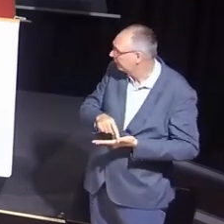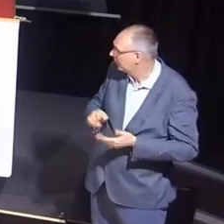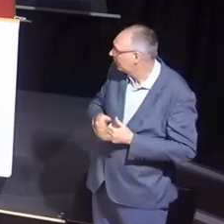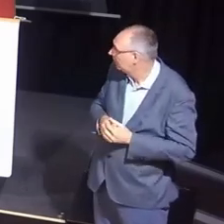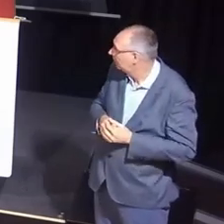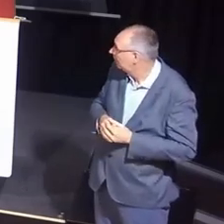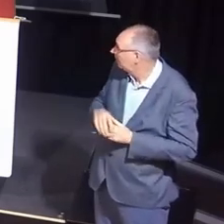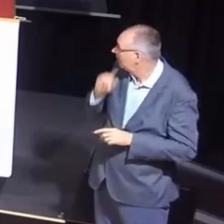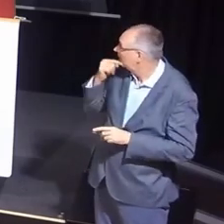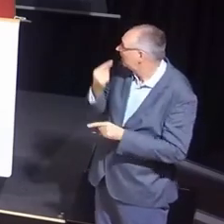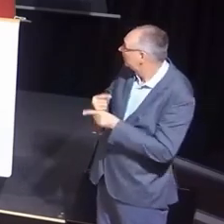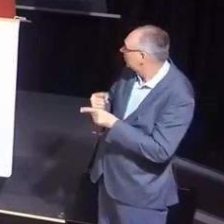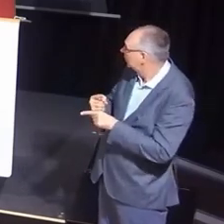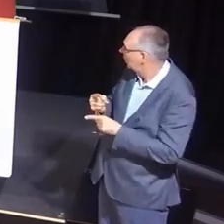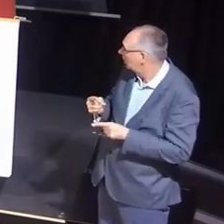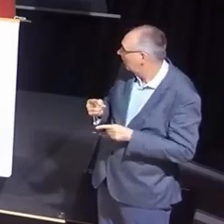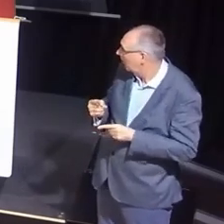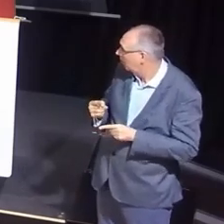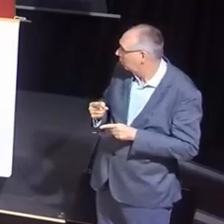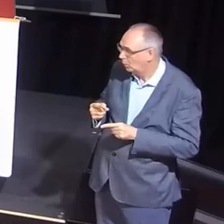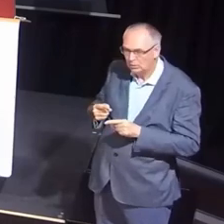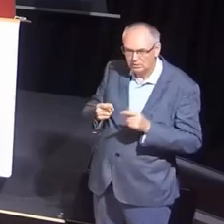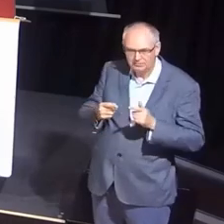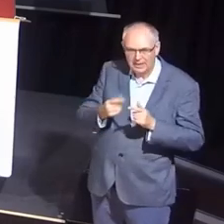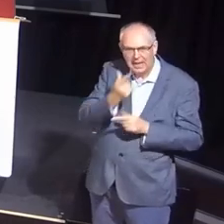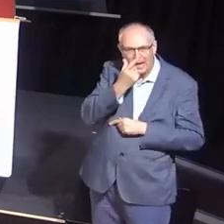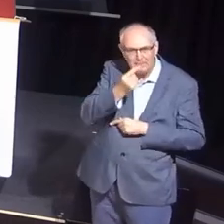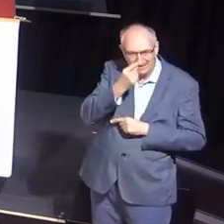the subject of sliding ability scales.